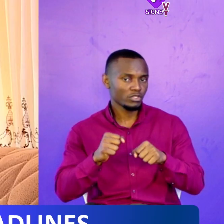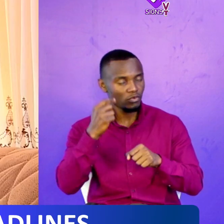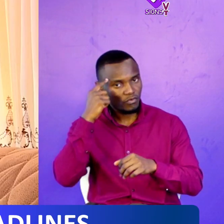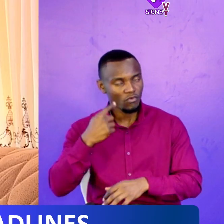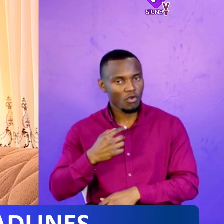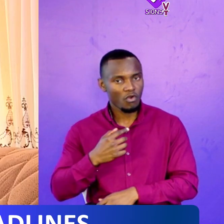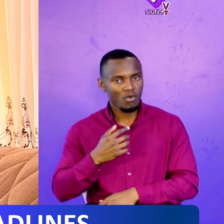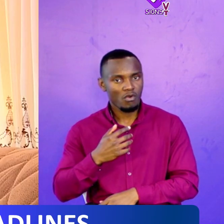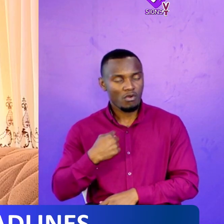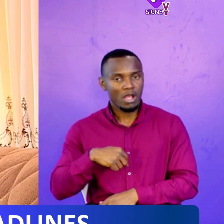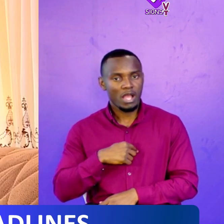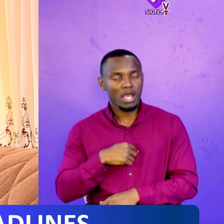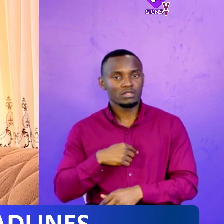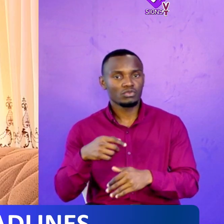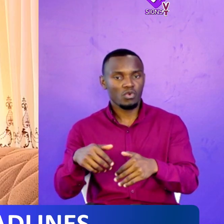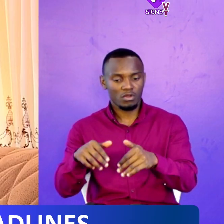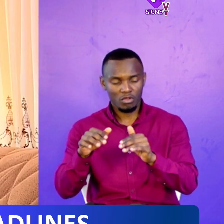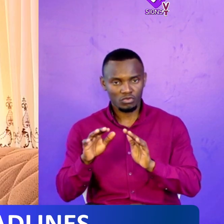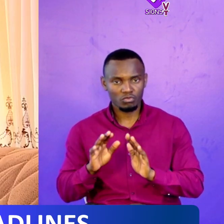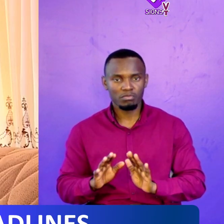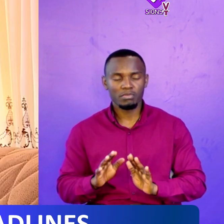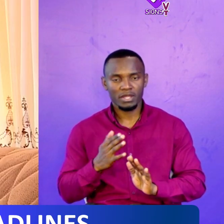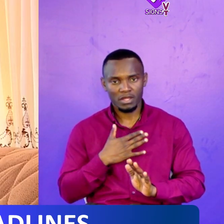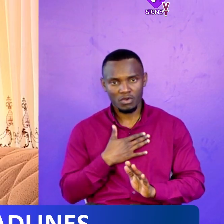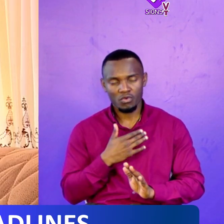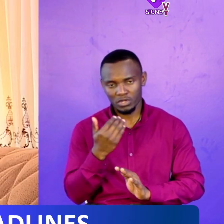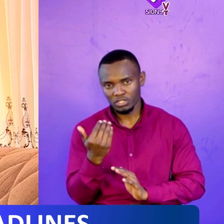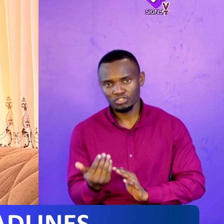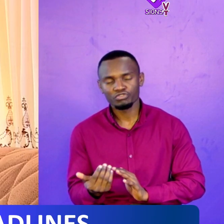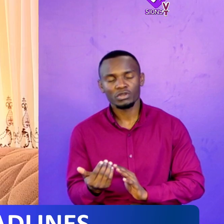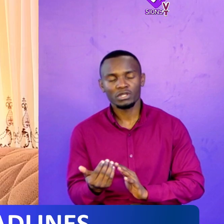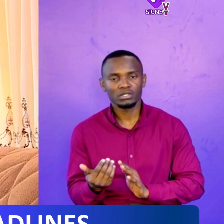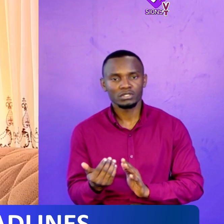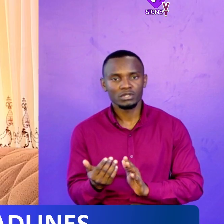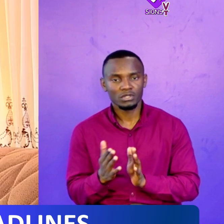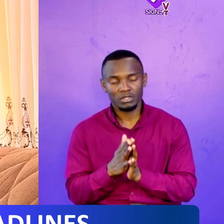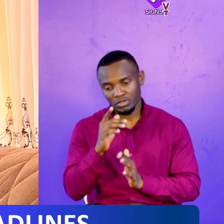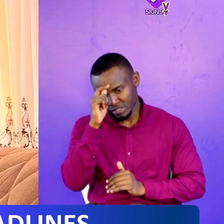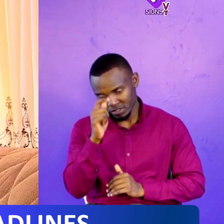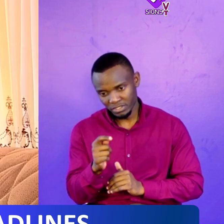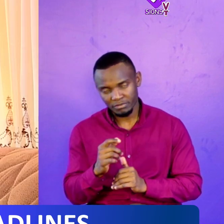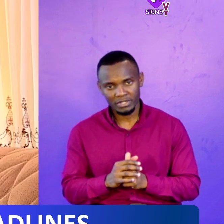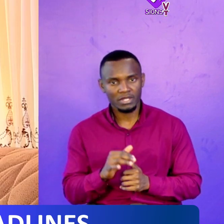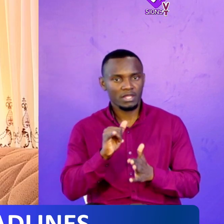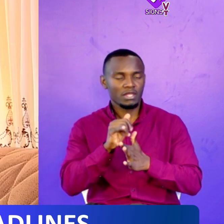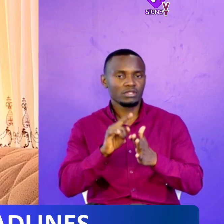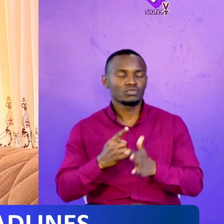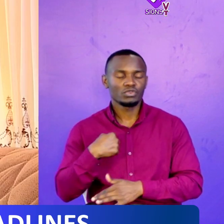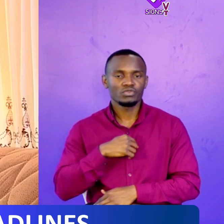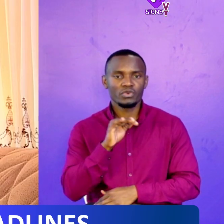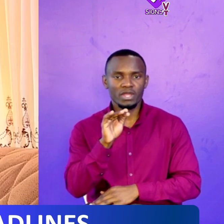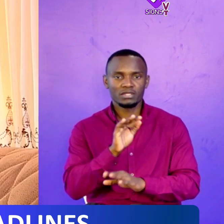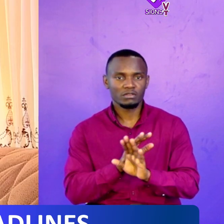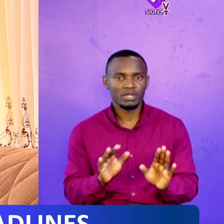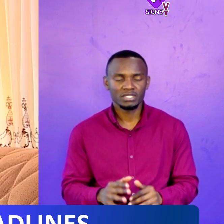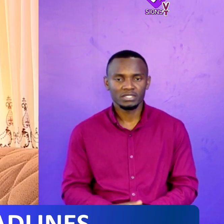wetu tumemsindikiza vizuri na kwa heshima yake. Hivyo ndo tunaweza omba tu kwa serikali